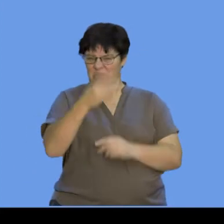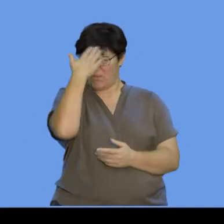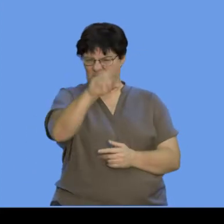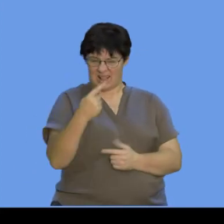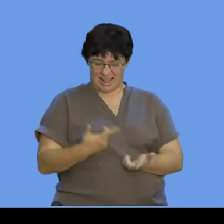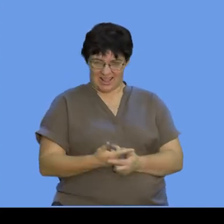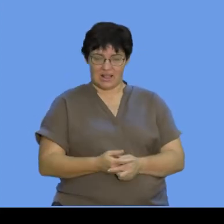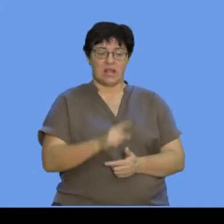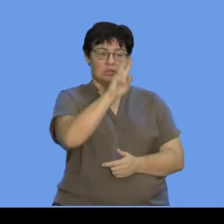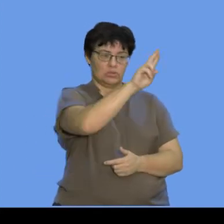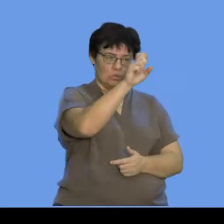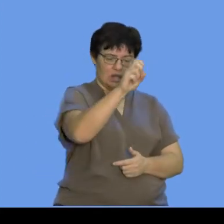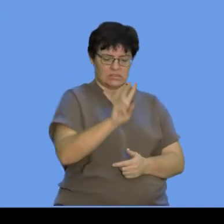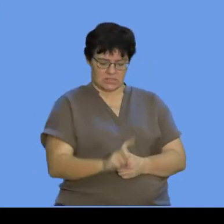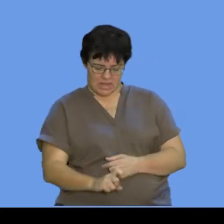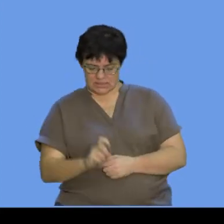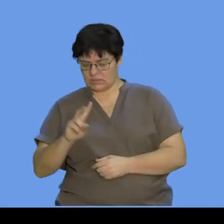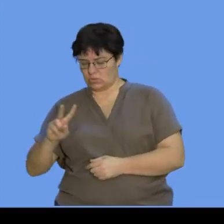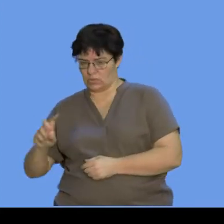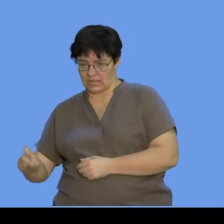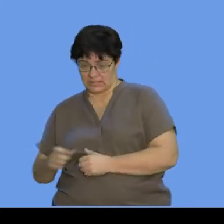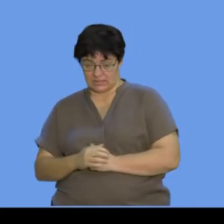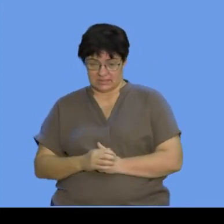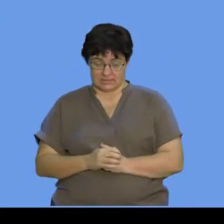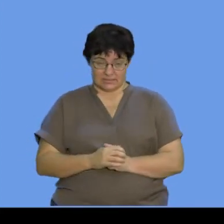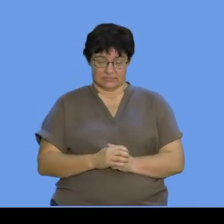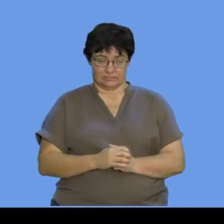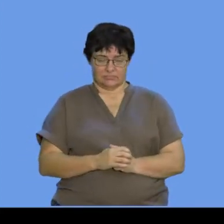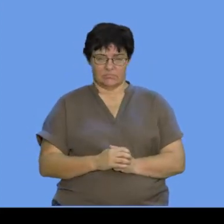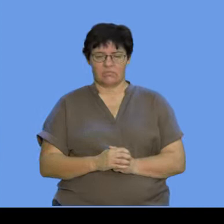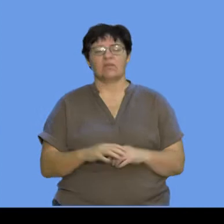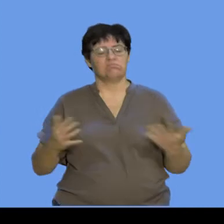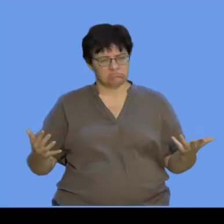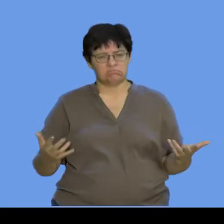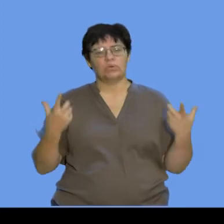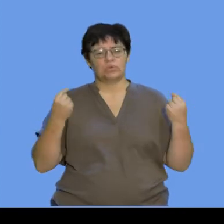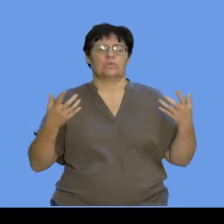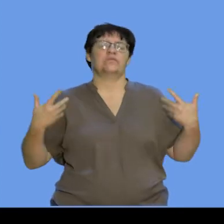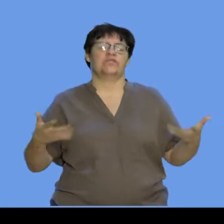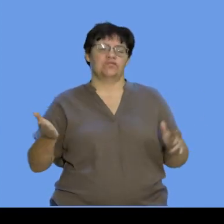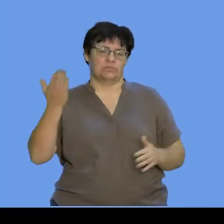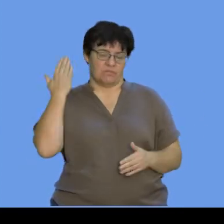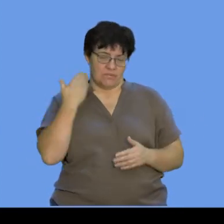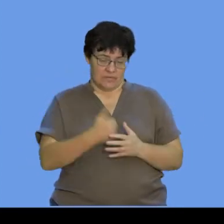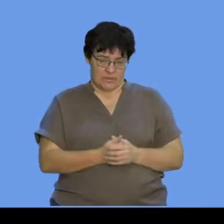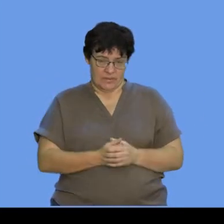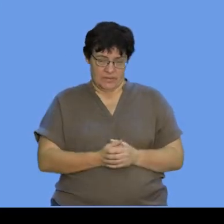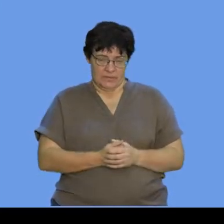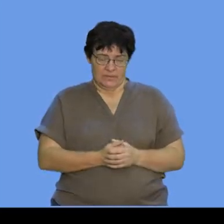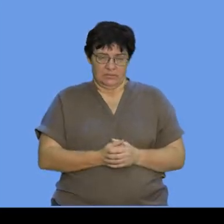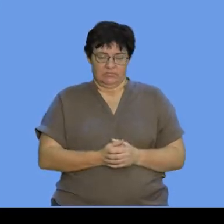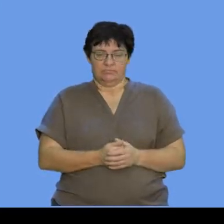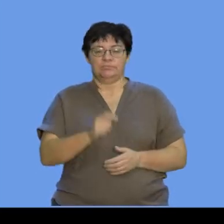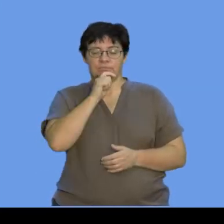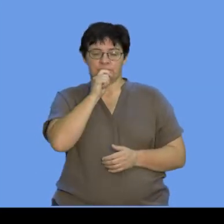add what I know. That is x, that is 2x, and that is 2x, right? As we've done with the previous